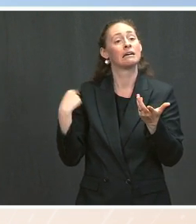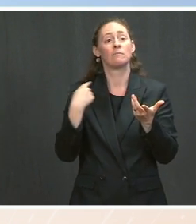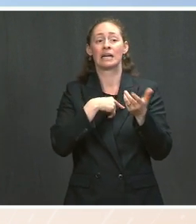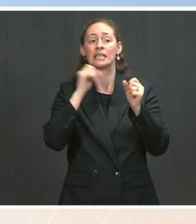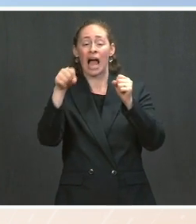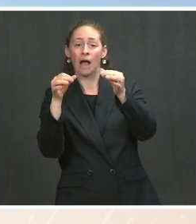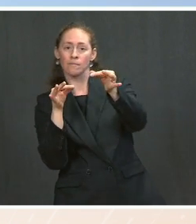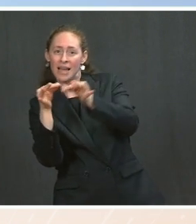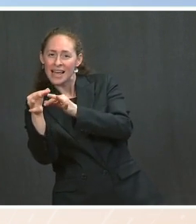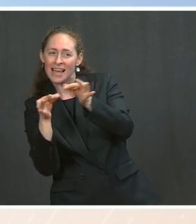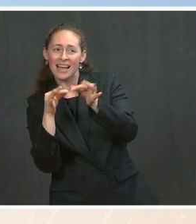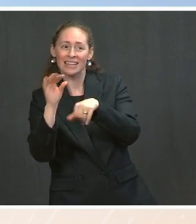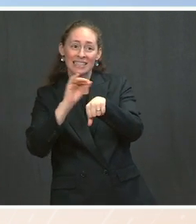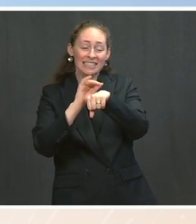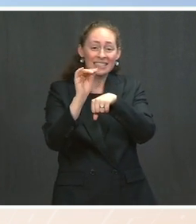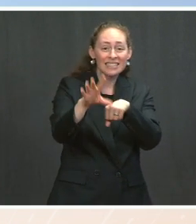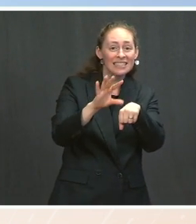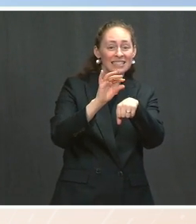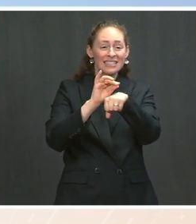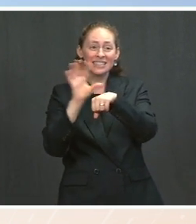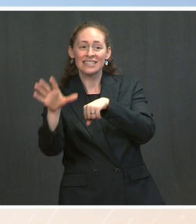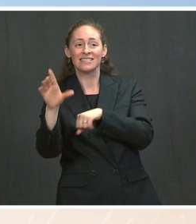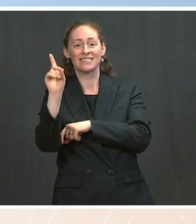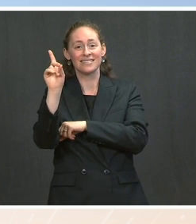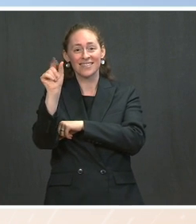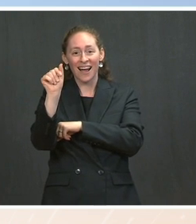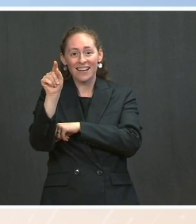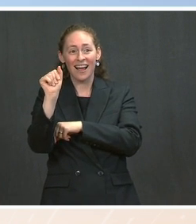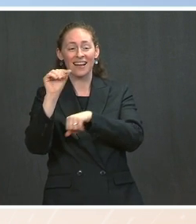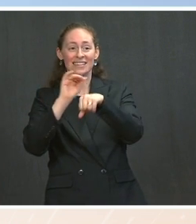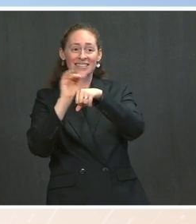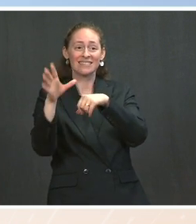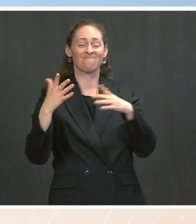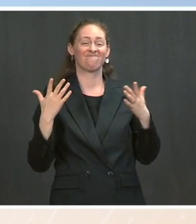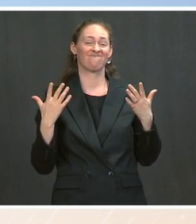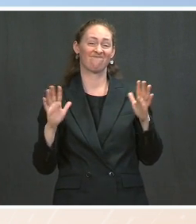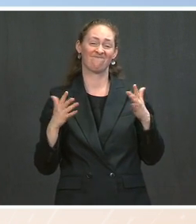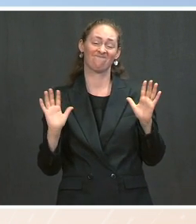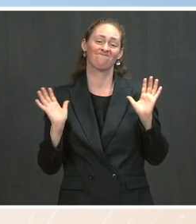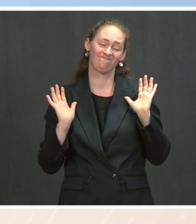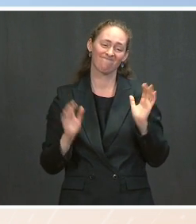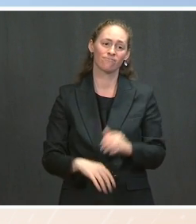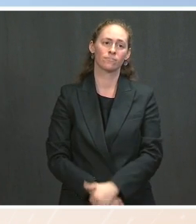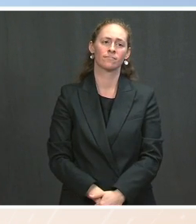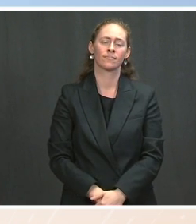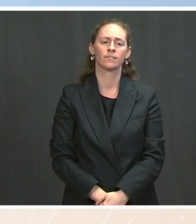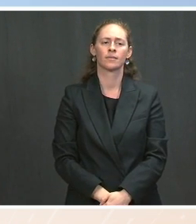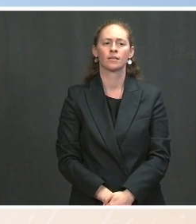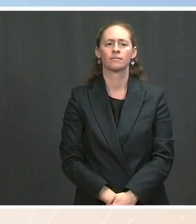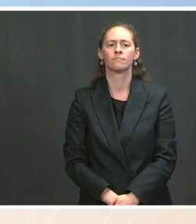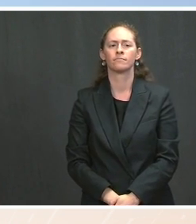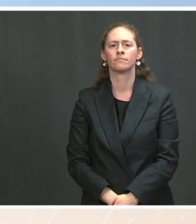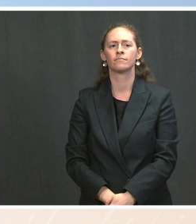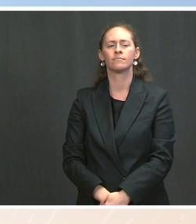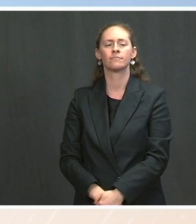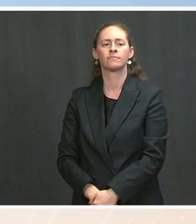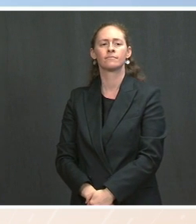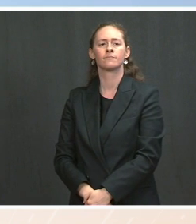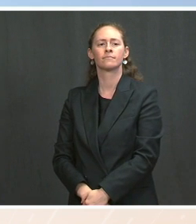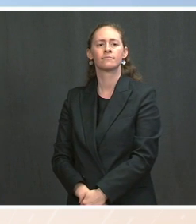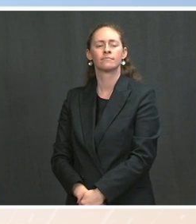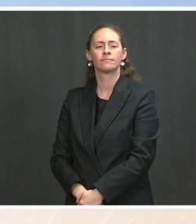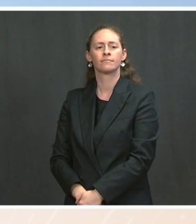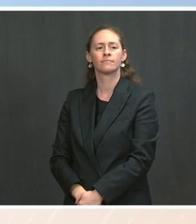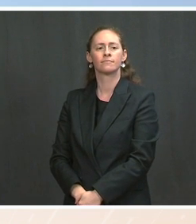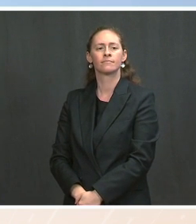on their feet, and we use every opportunity to do that. The Washington Post just reported some details on the upcoming budget, specifically